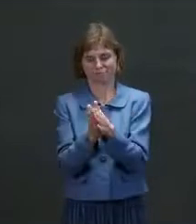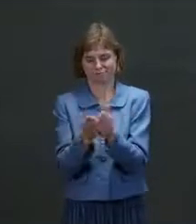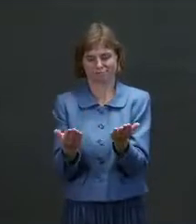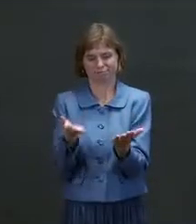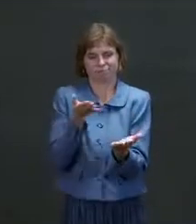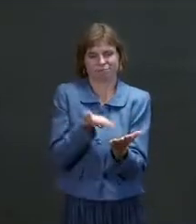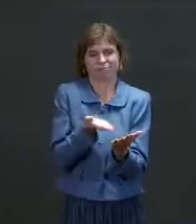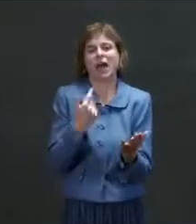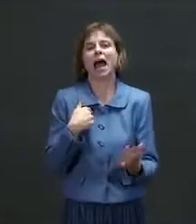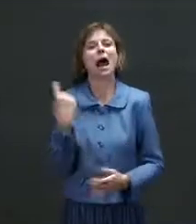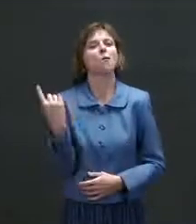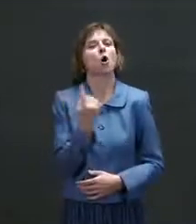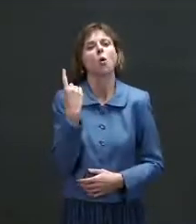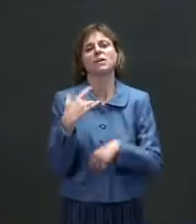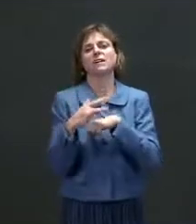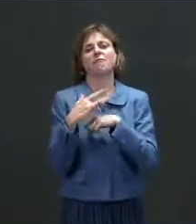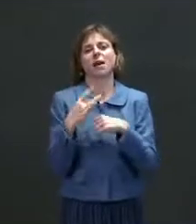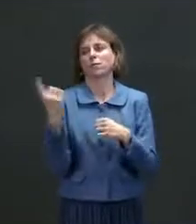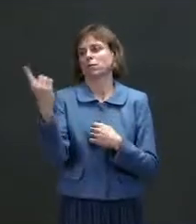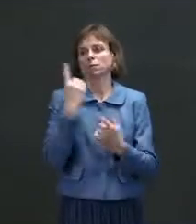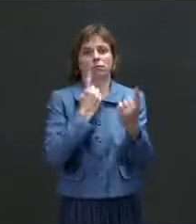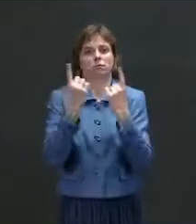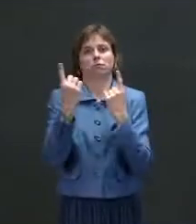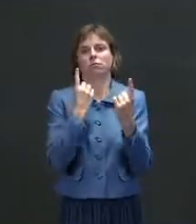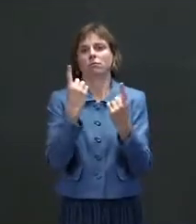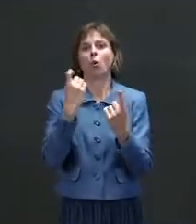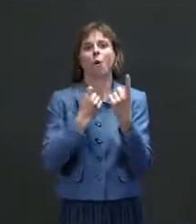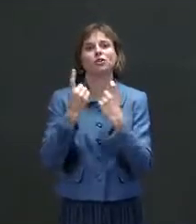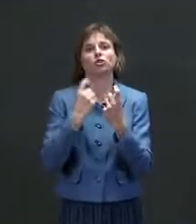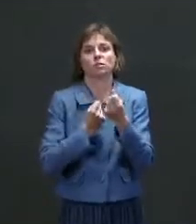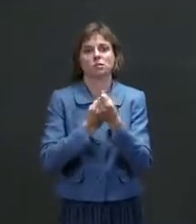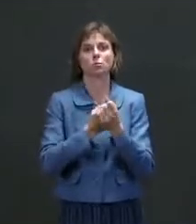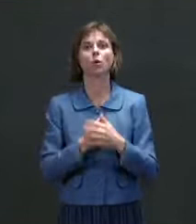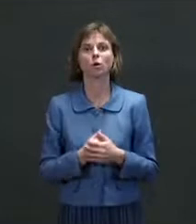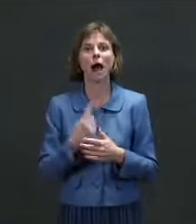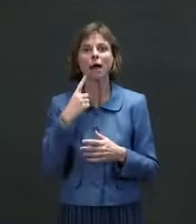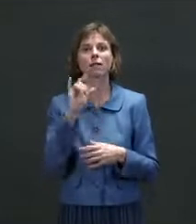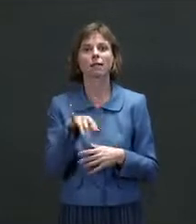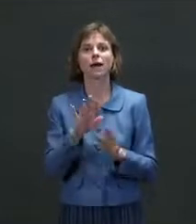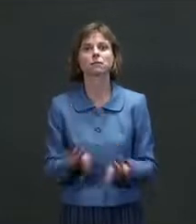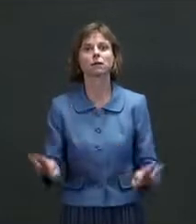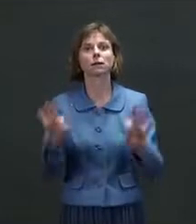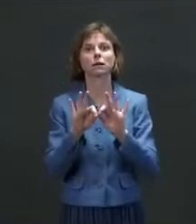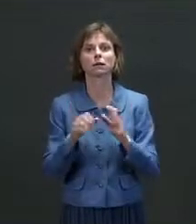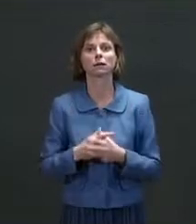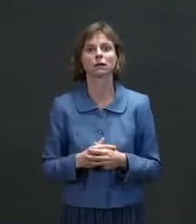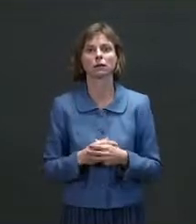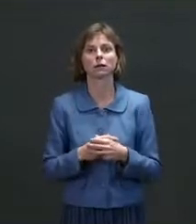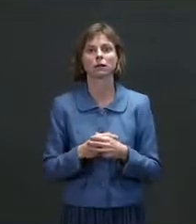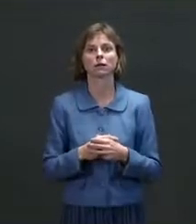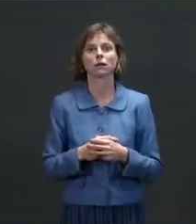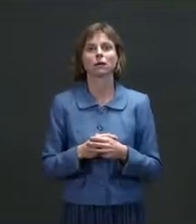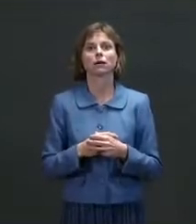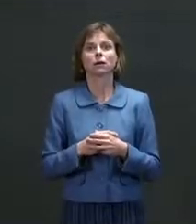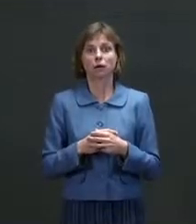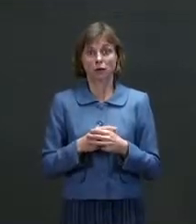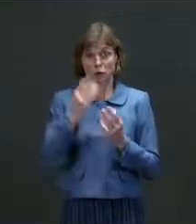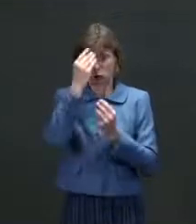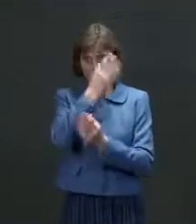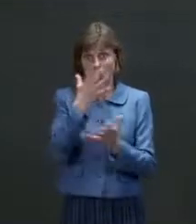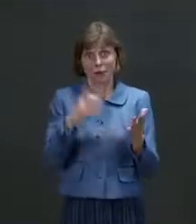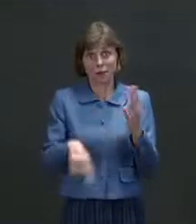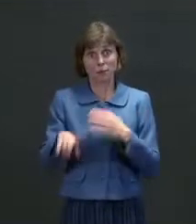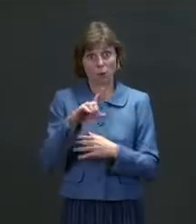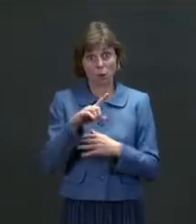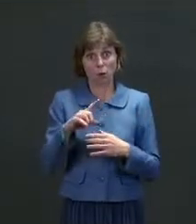always available for questions and support. I think that's the biggest thing, is to let them know they're not alone in